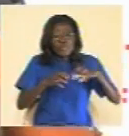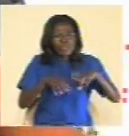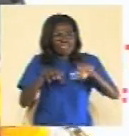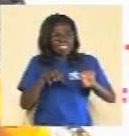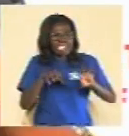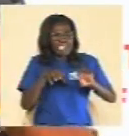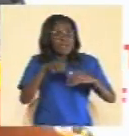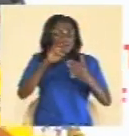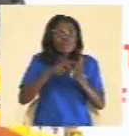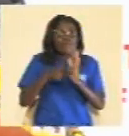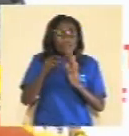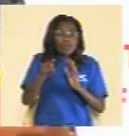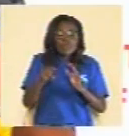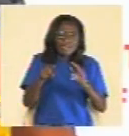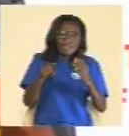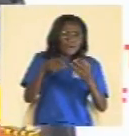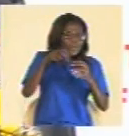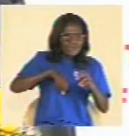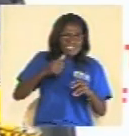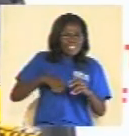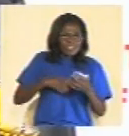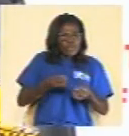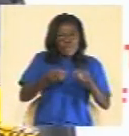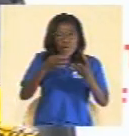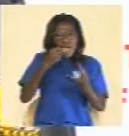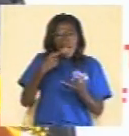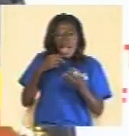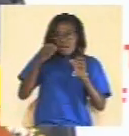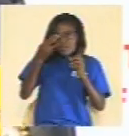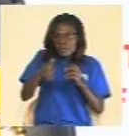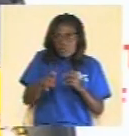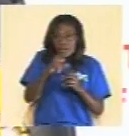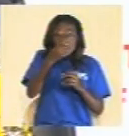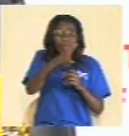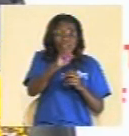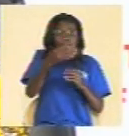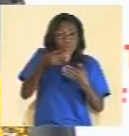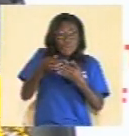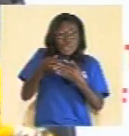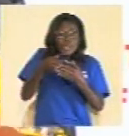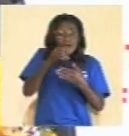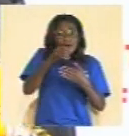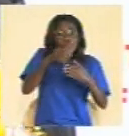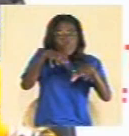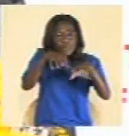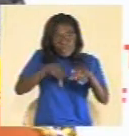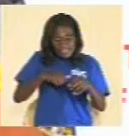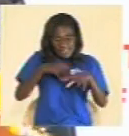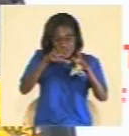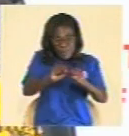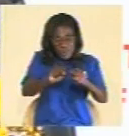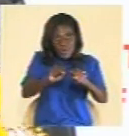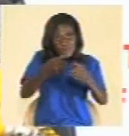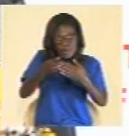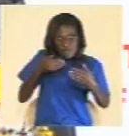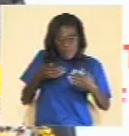those are long-term complications. But early on in the treatment, we actually cannot get that. If we catch it early and we treat it